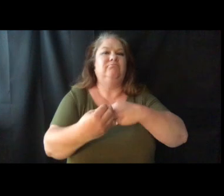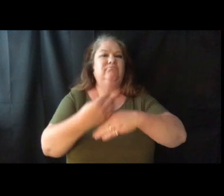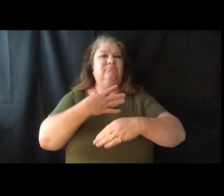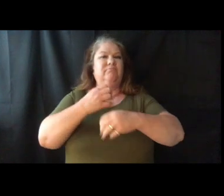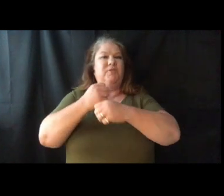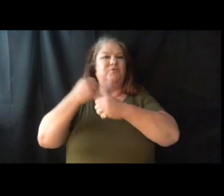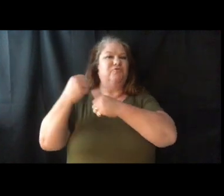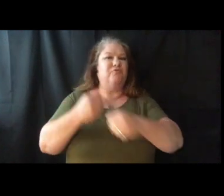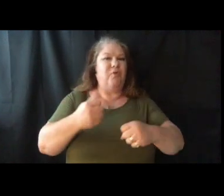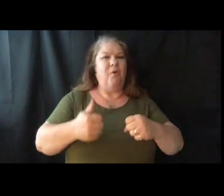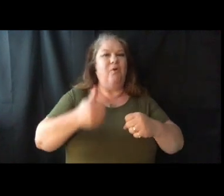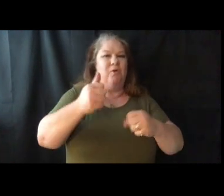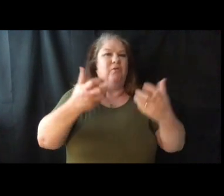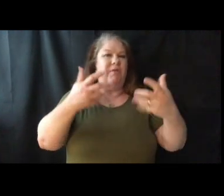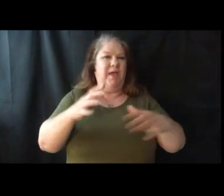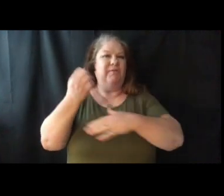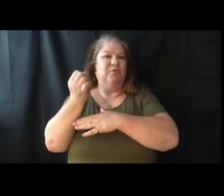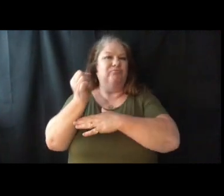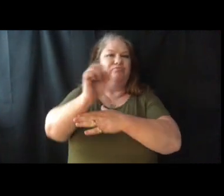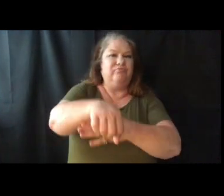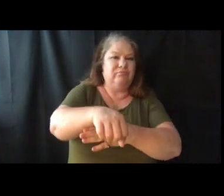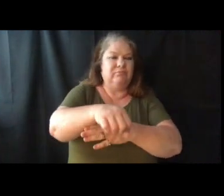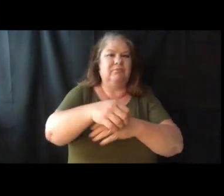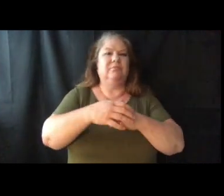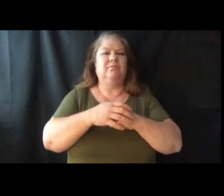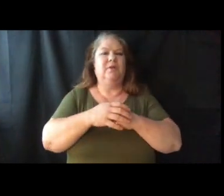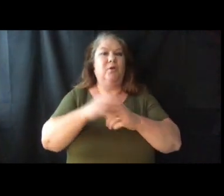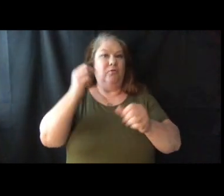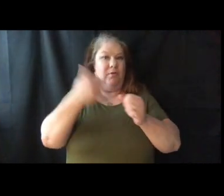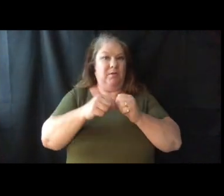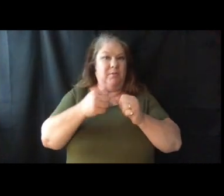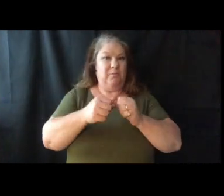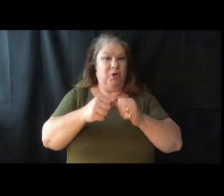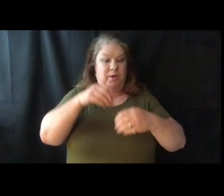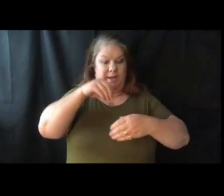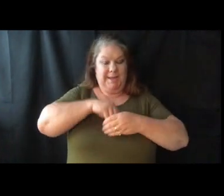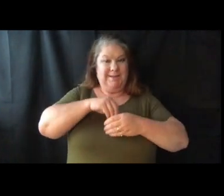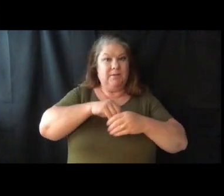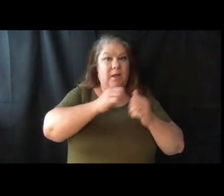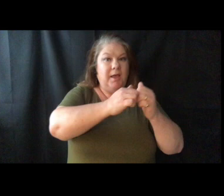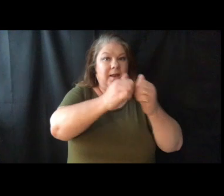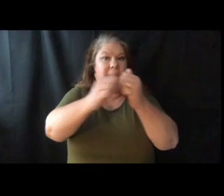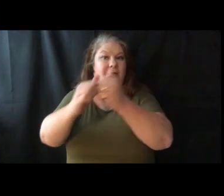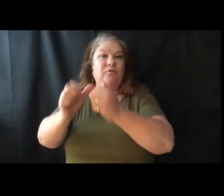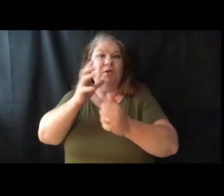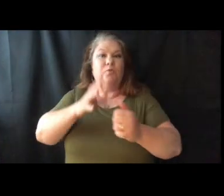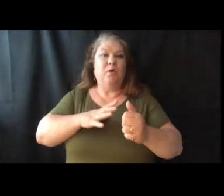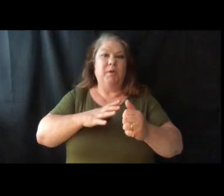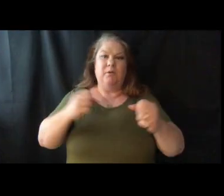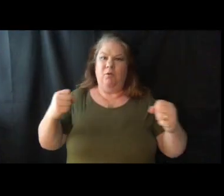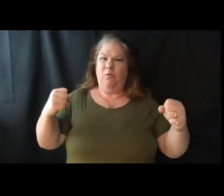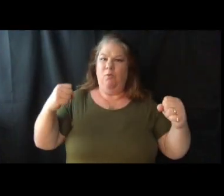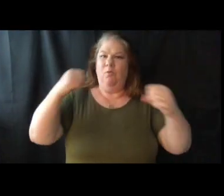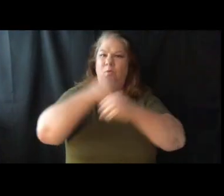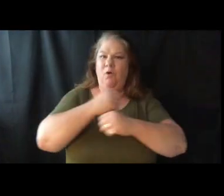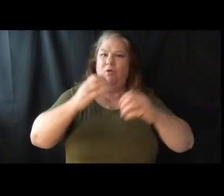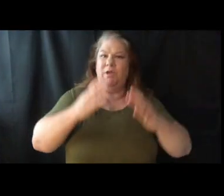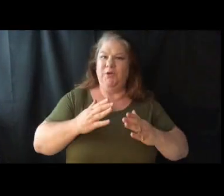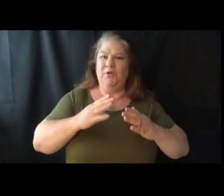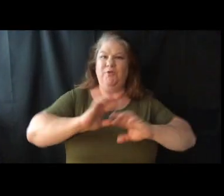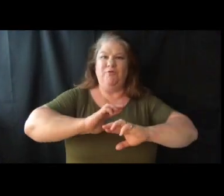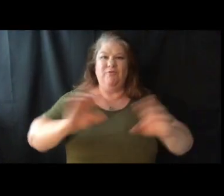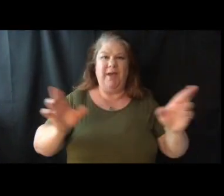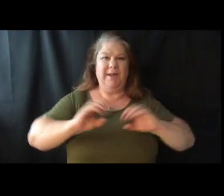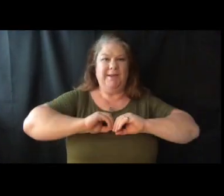stronger once these obstacles are overcome. And you must always remember, inside of every woman is a warrior waiting to